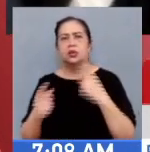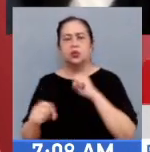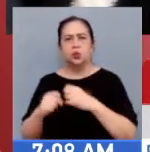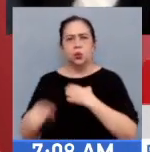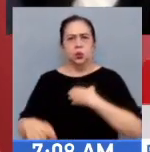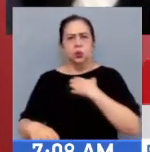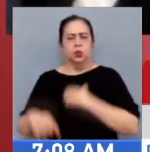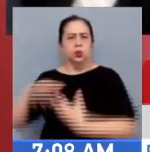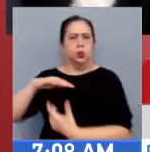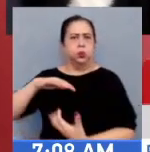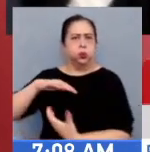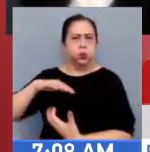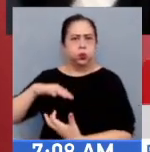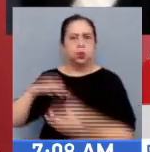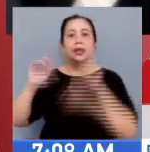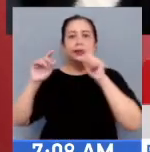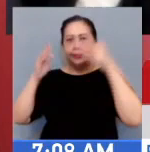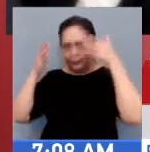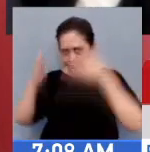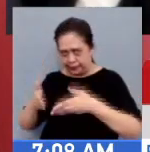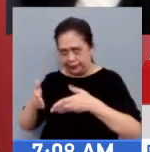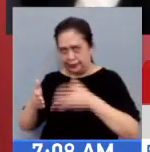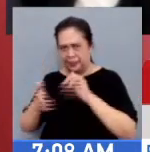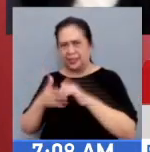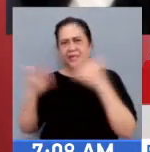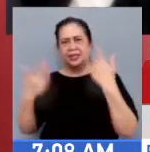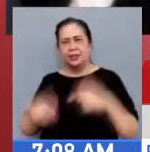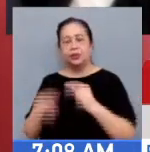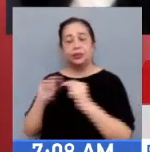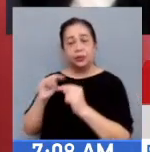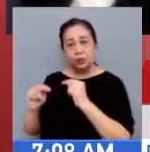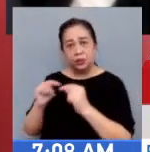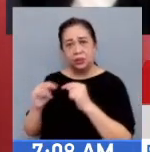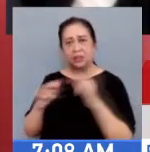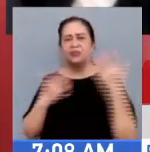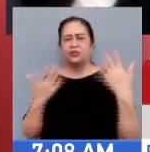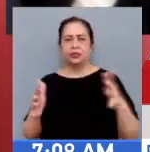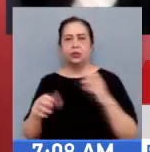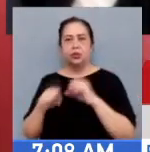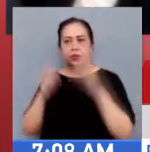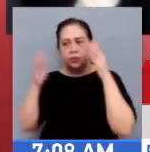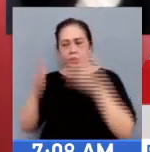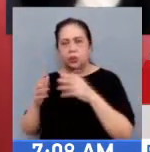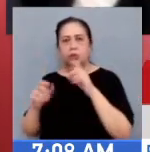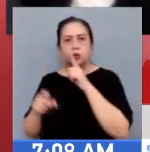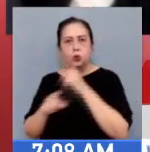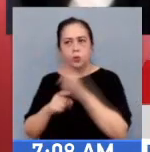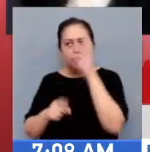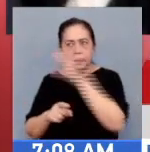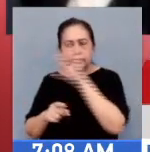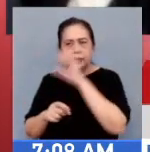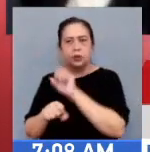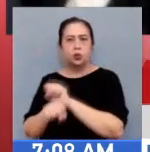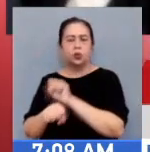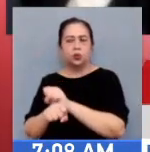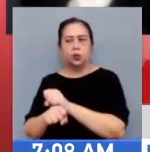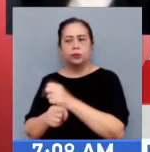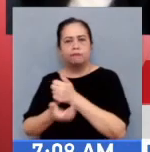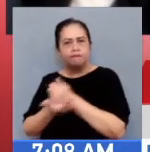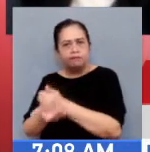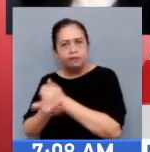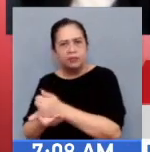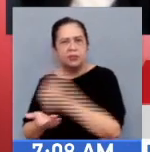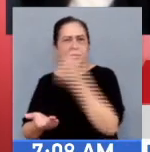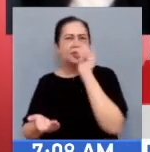Yan ang pakialaman natin, no? Tapos na yung negotiation, Arnold. Opo. So, let's really just work on the ground. Mm-hmm. And because these things have